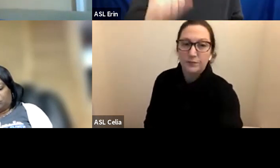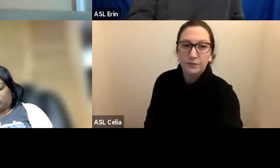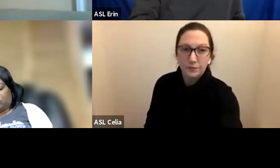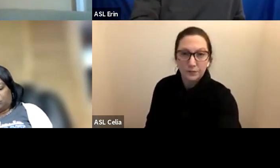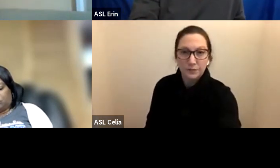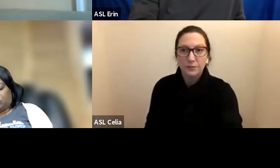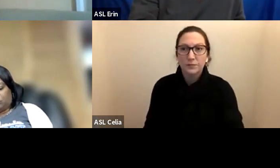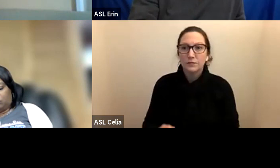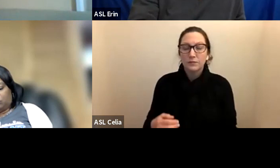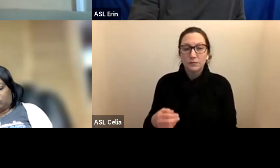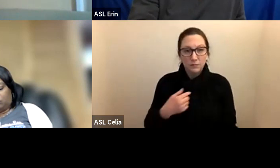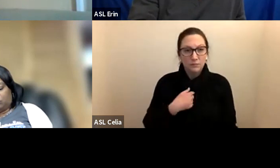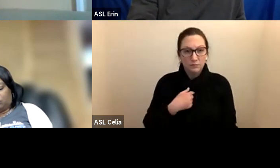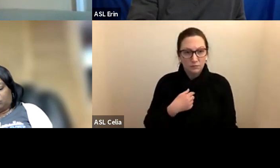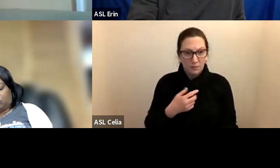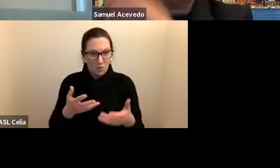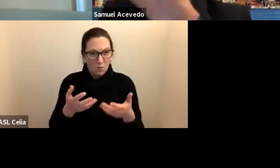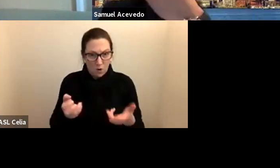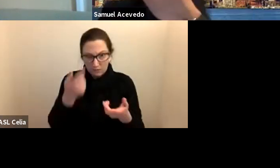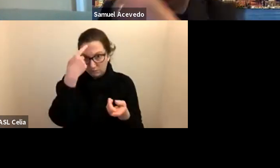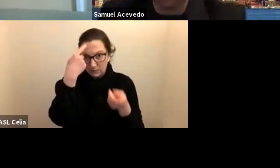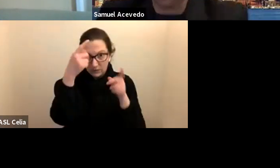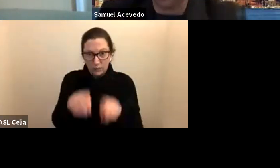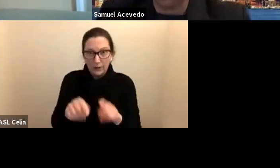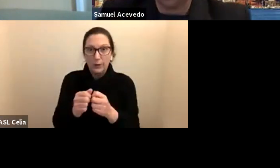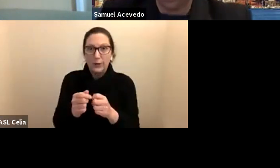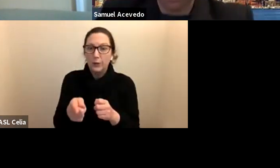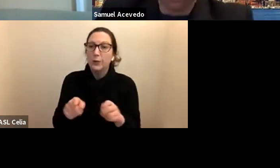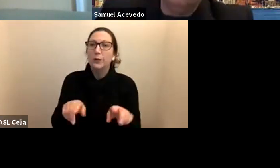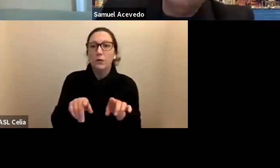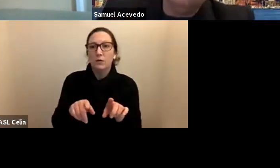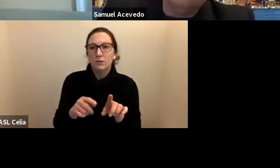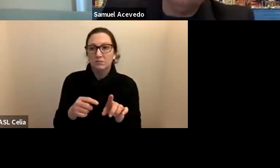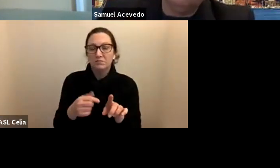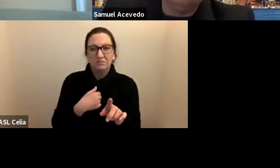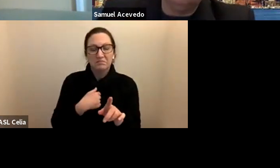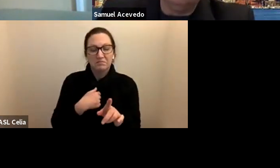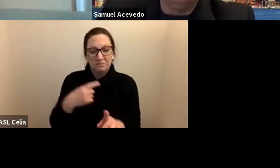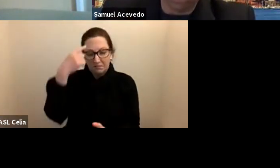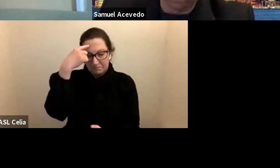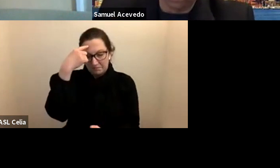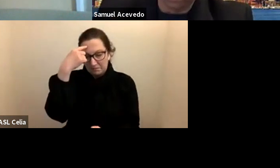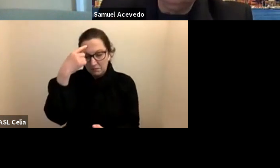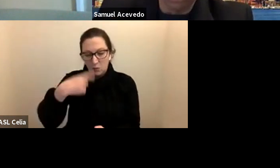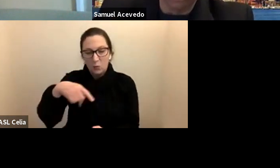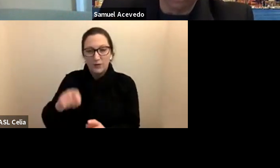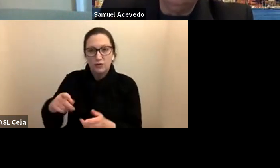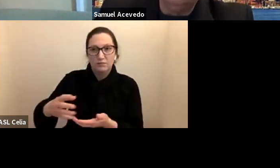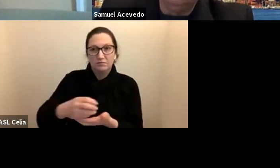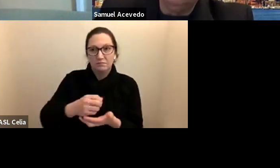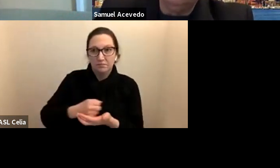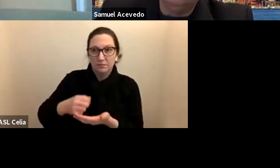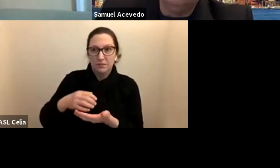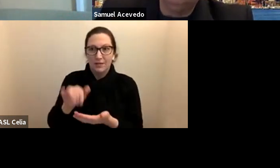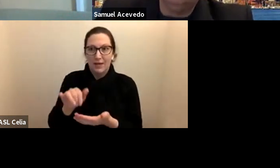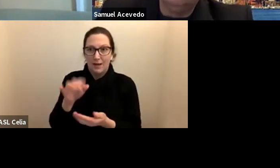you and also state that we should get that data and